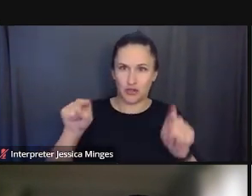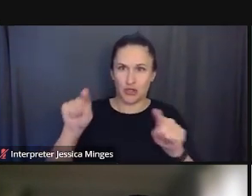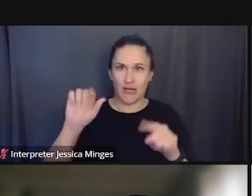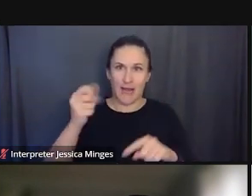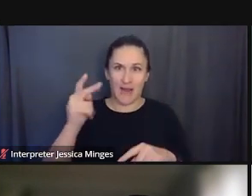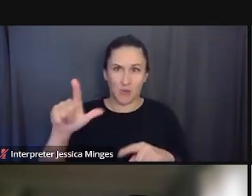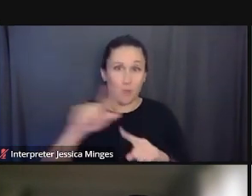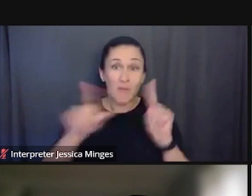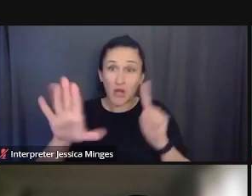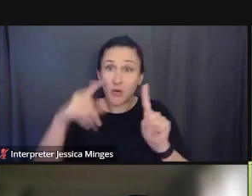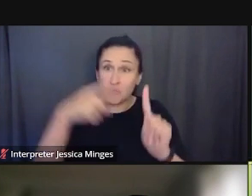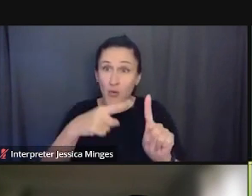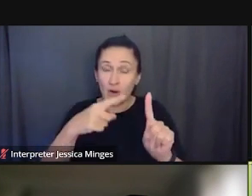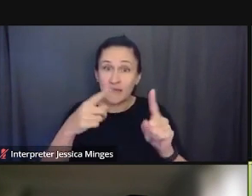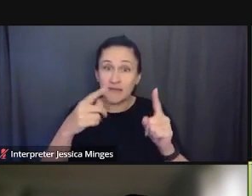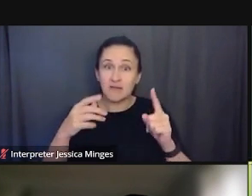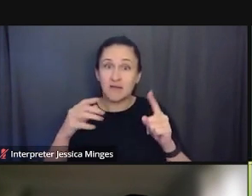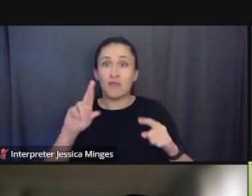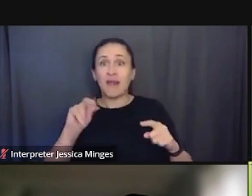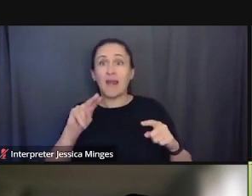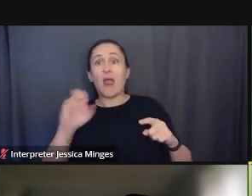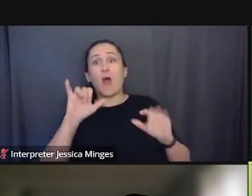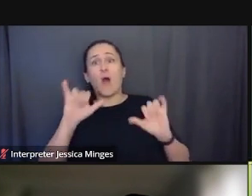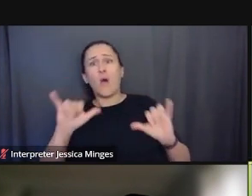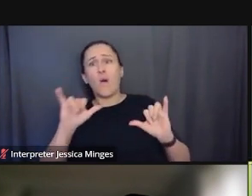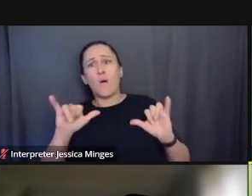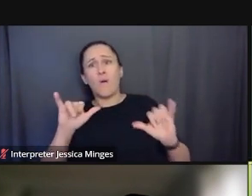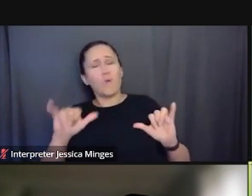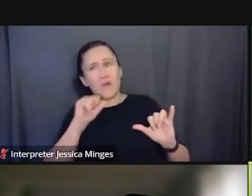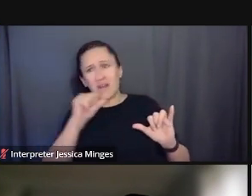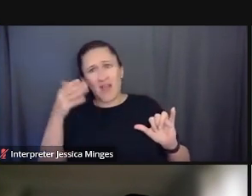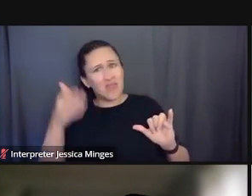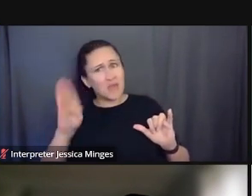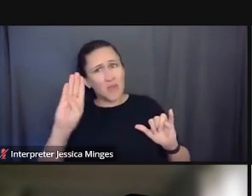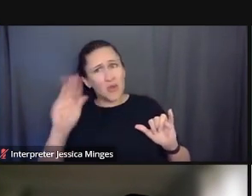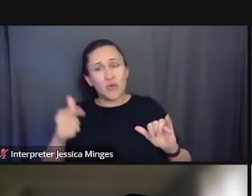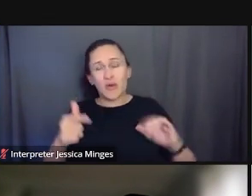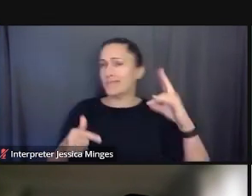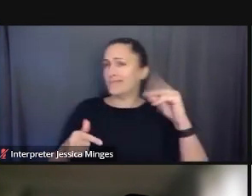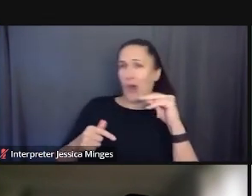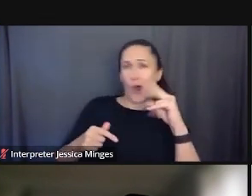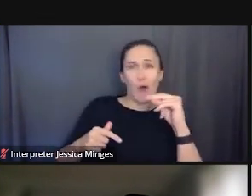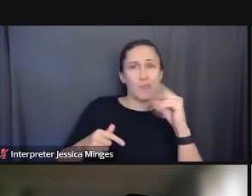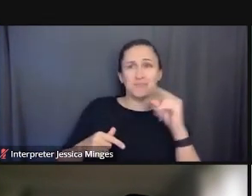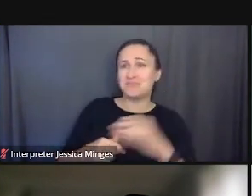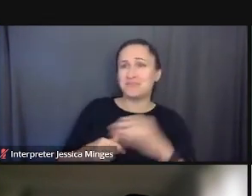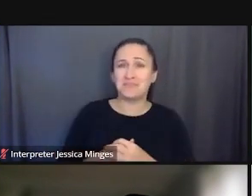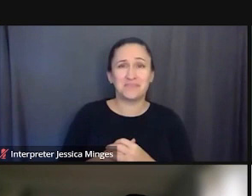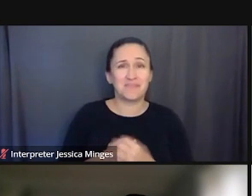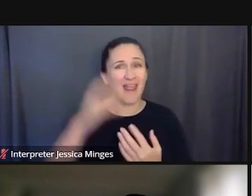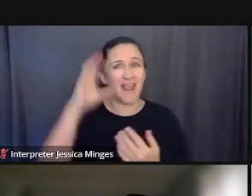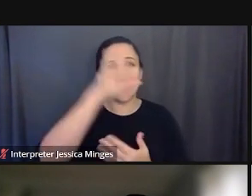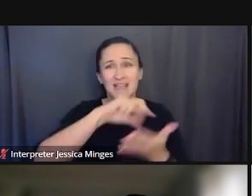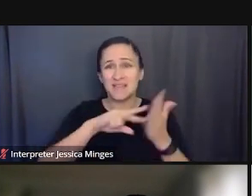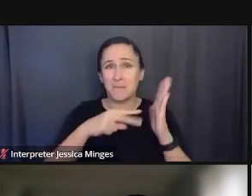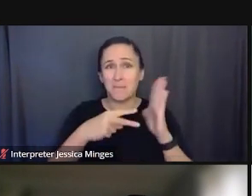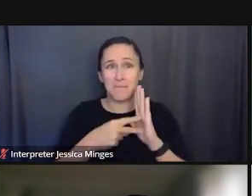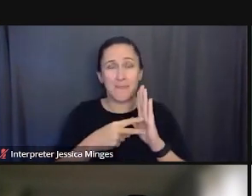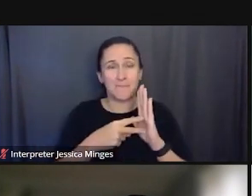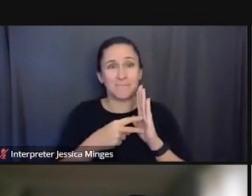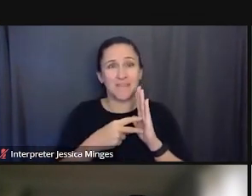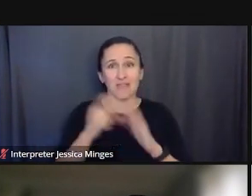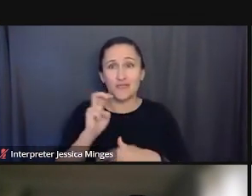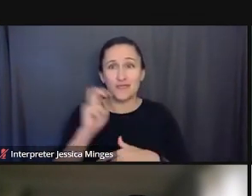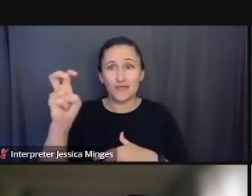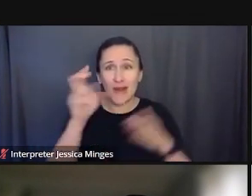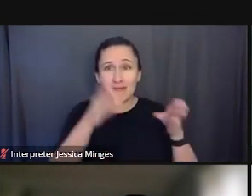to your point, Renee, I think we're not in Bowling Green? No, I guess that means travel